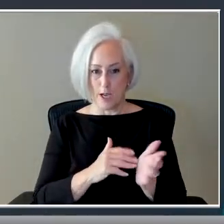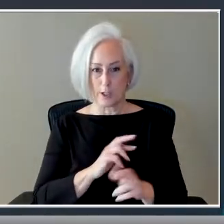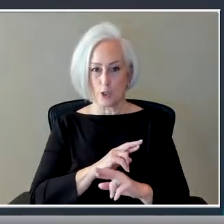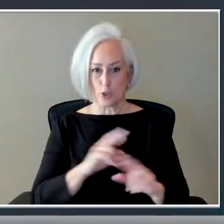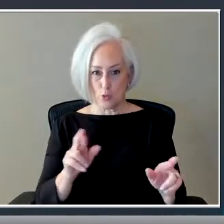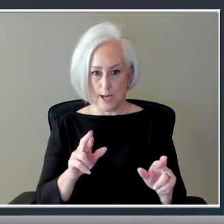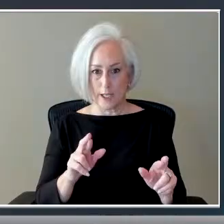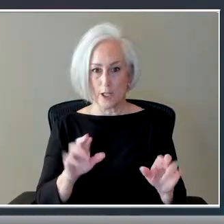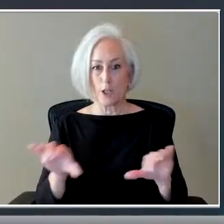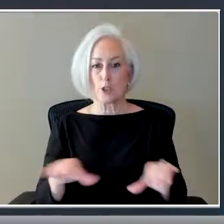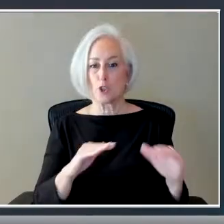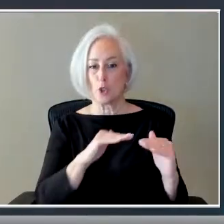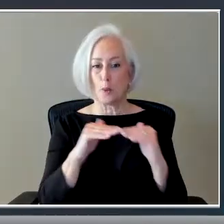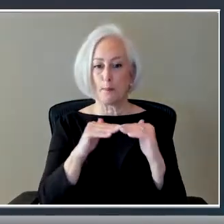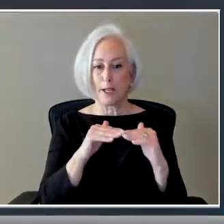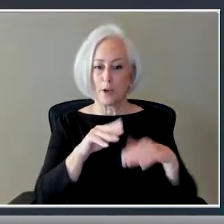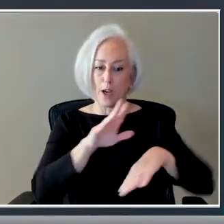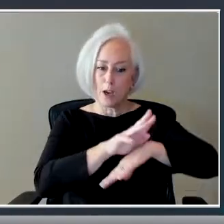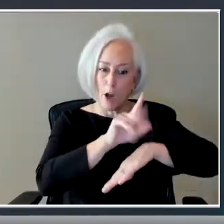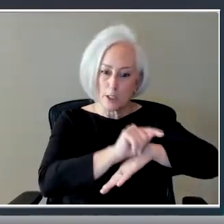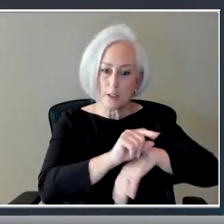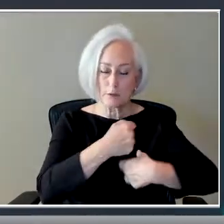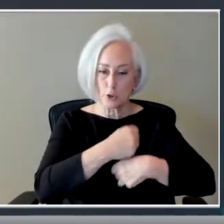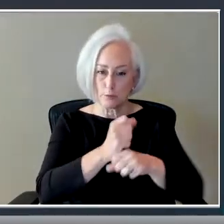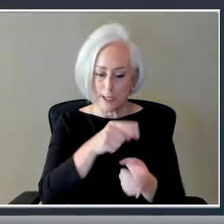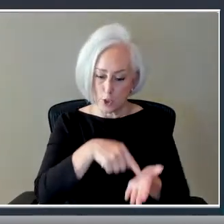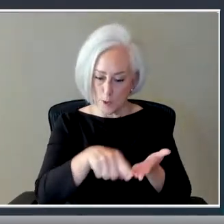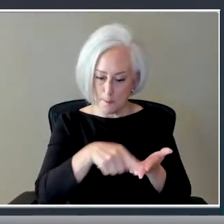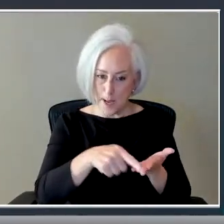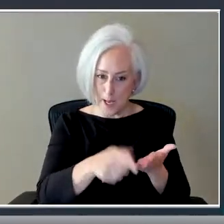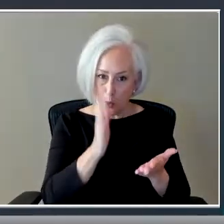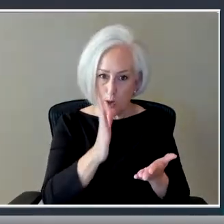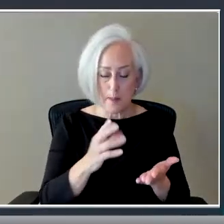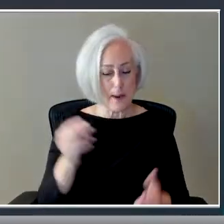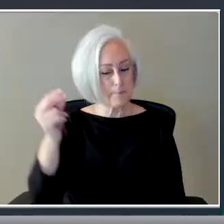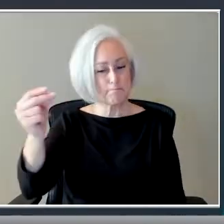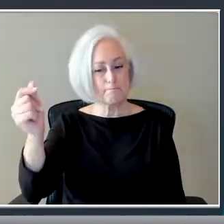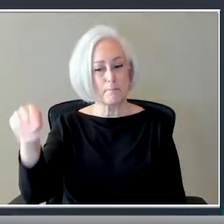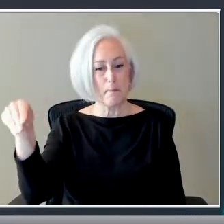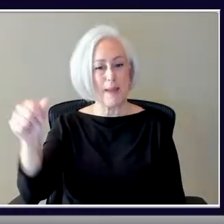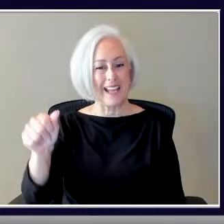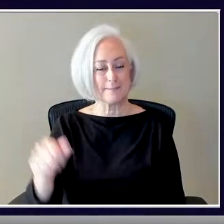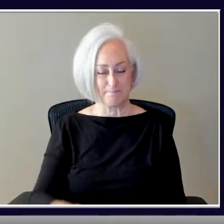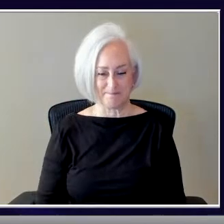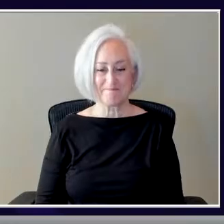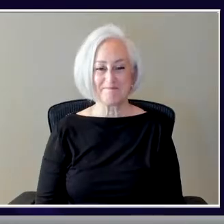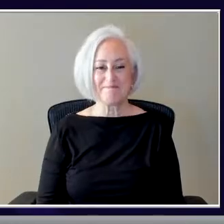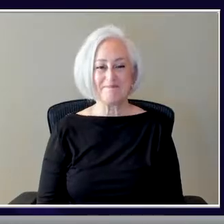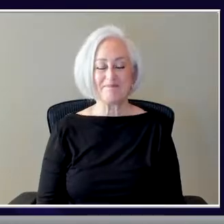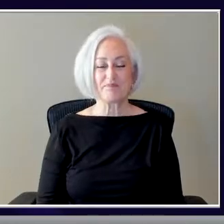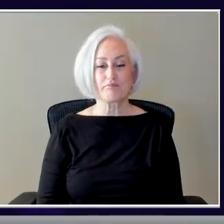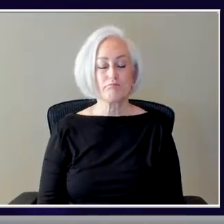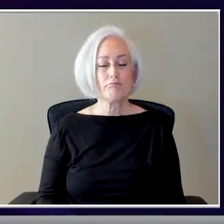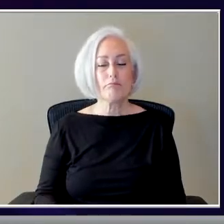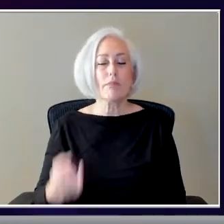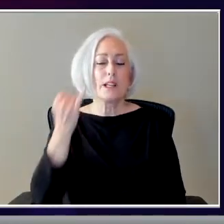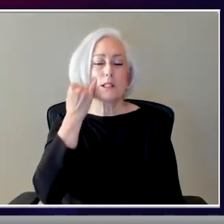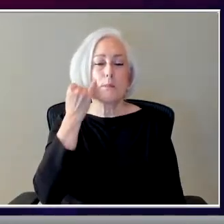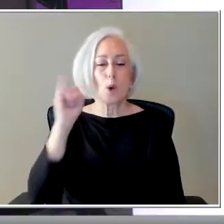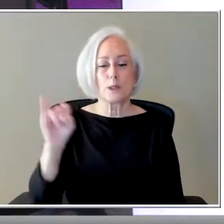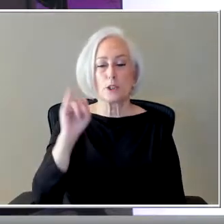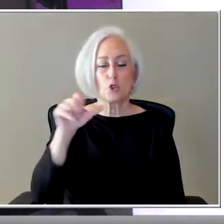consult and stuff to make sure that it was covered for me, but it covered it immediately. How much would it be if her insurance didn't cover